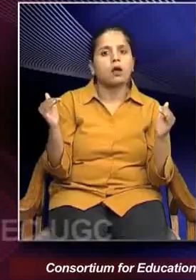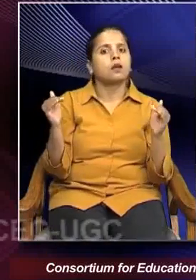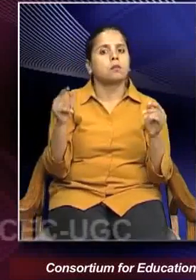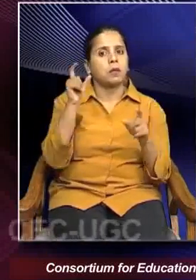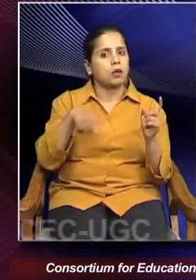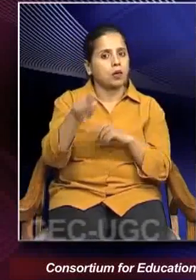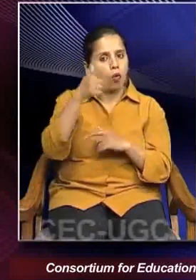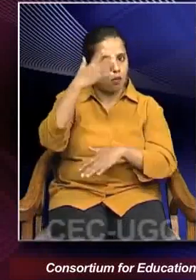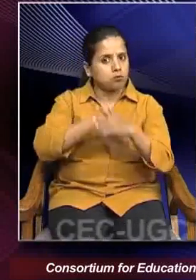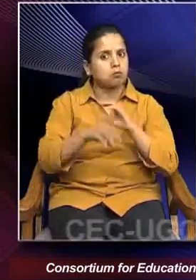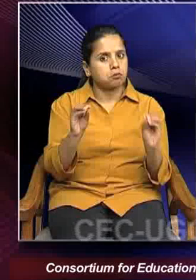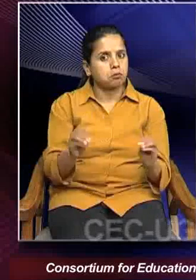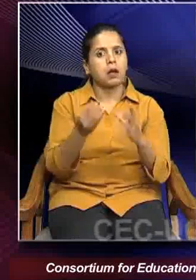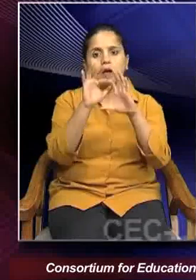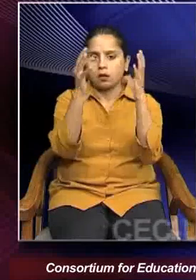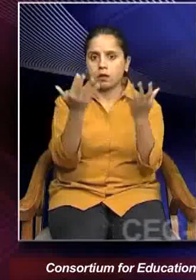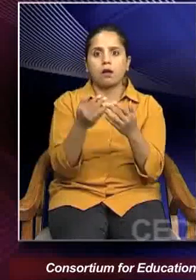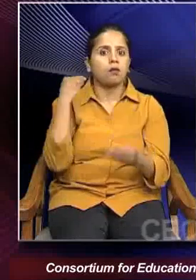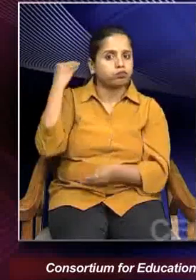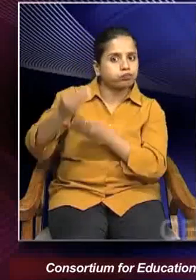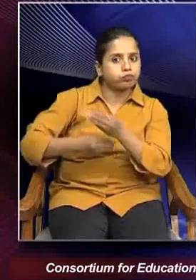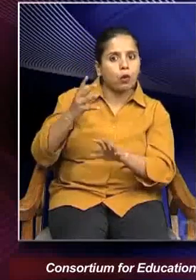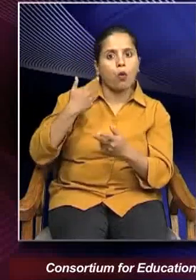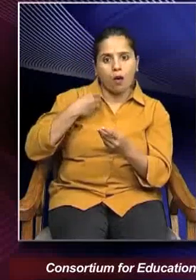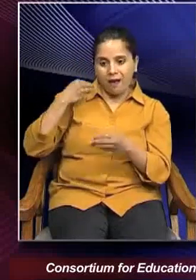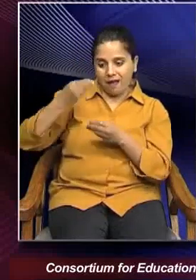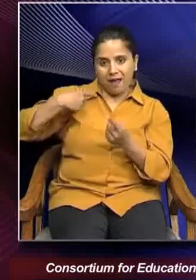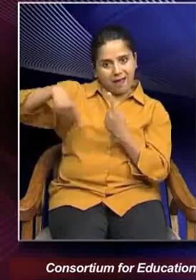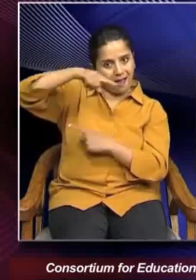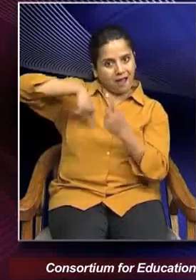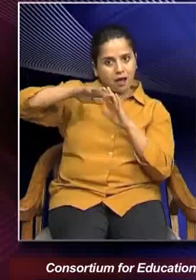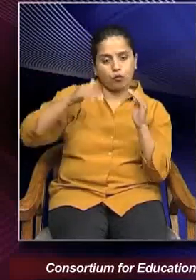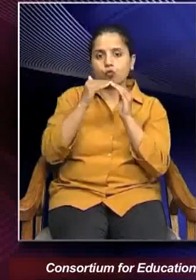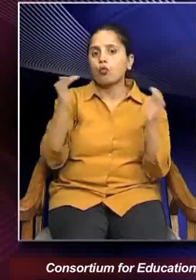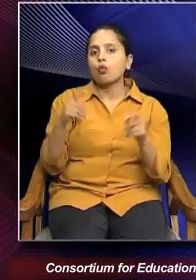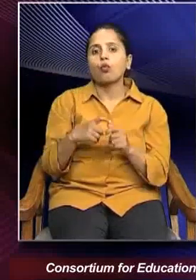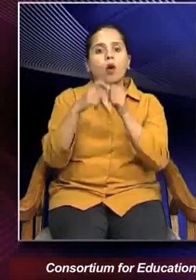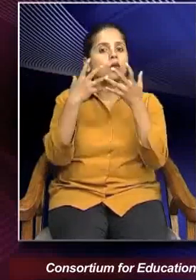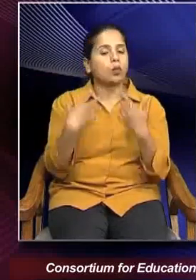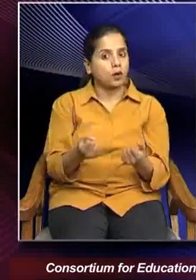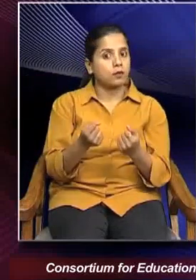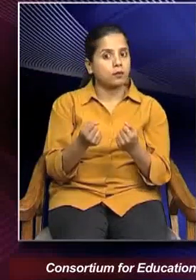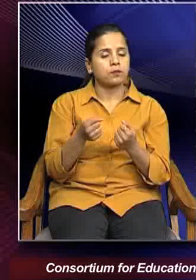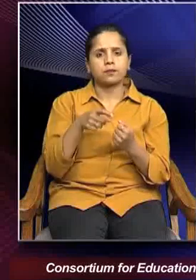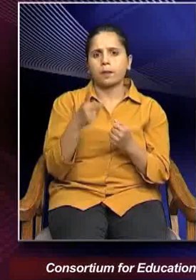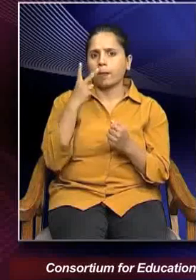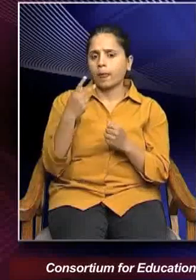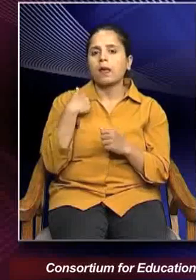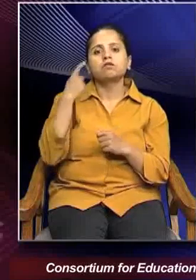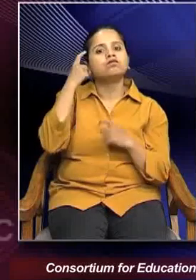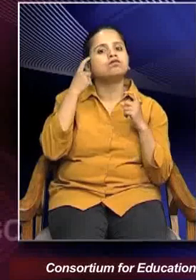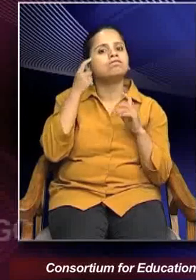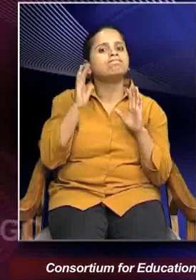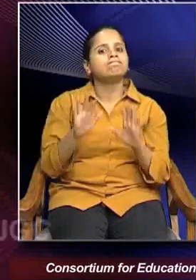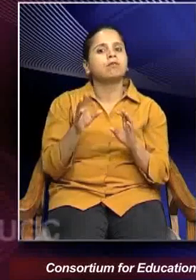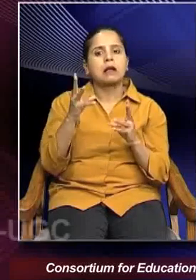people and planet, intragenerational and intergenerational equality. So these are highly, concerning